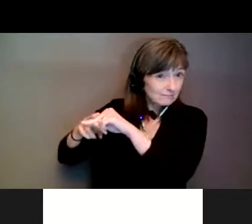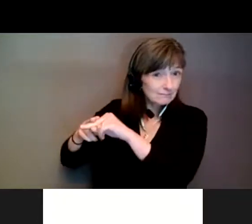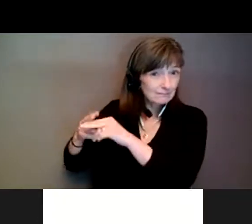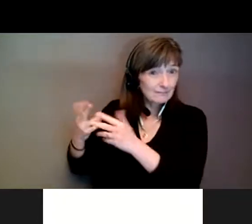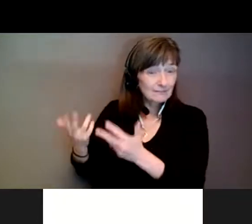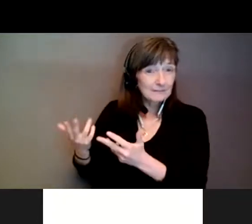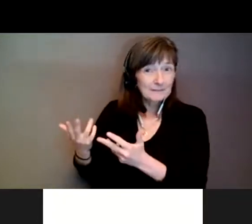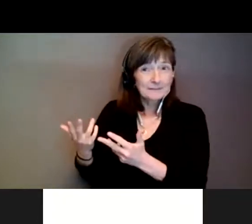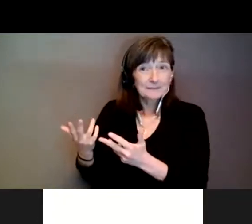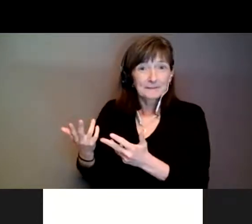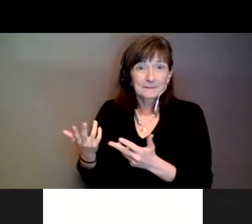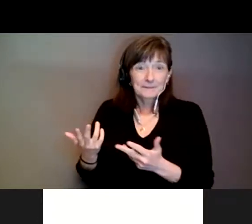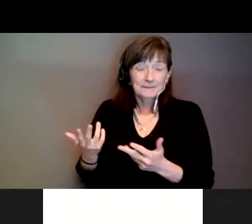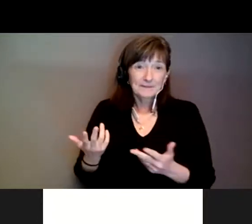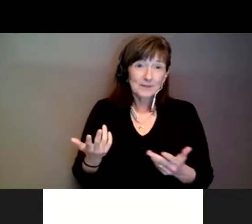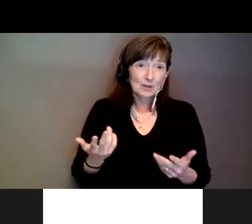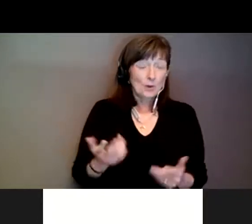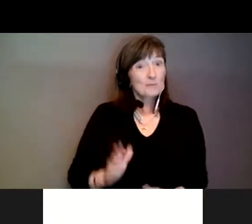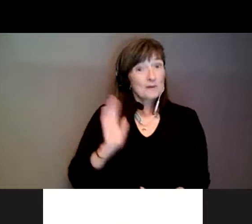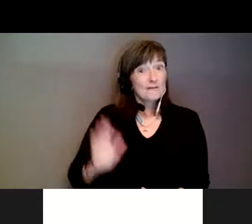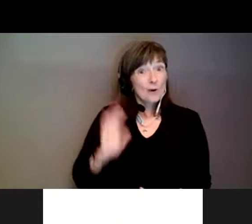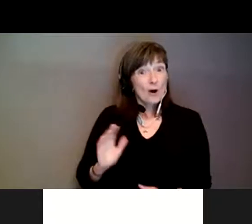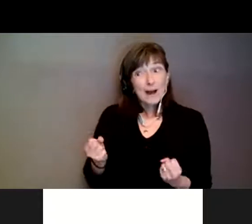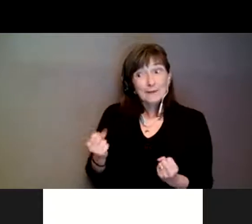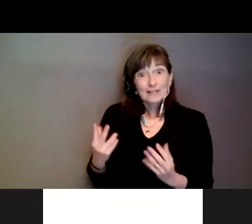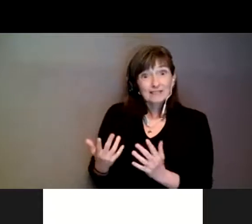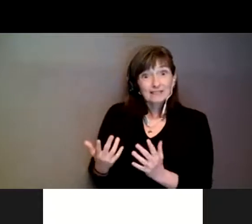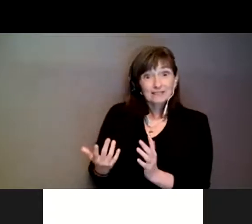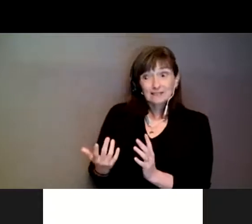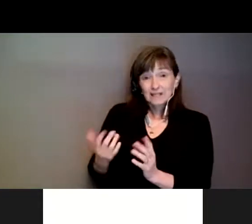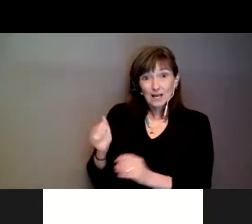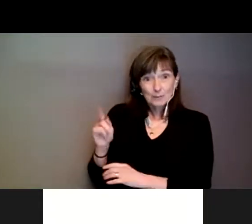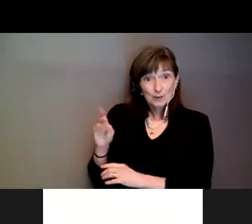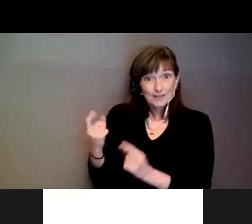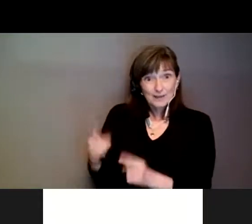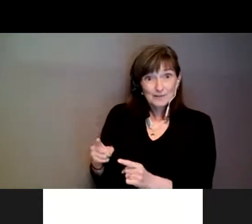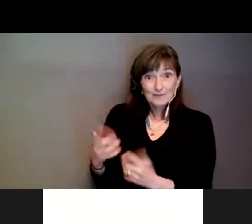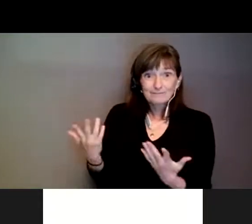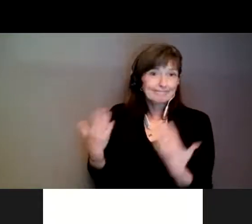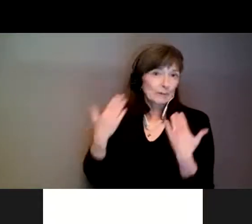We don't really know what the baseline was because the reporting of elder abuse is,